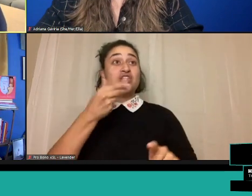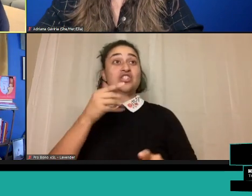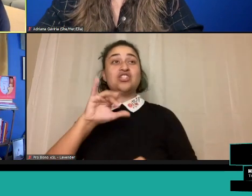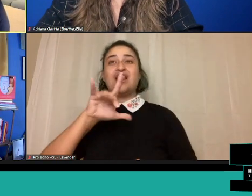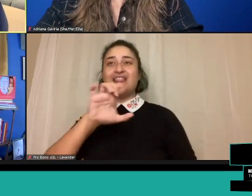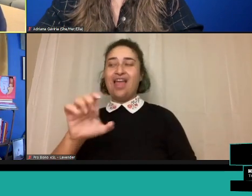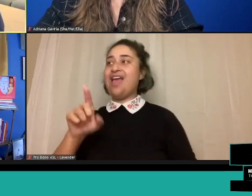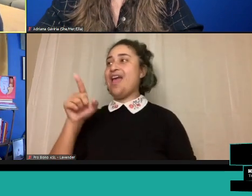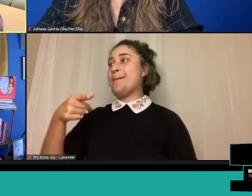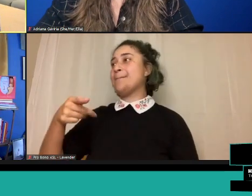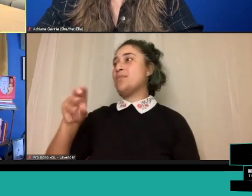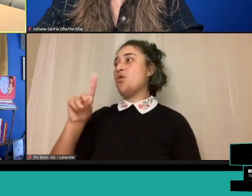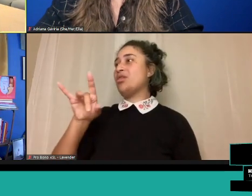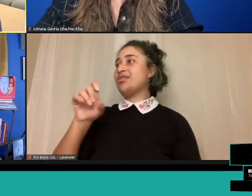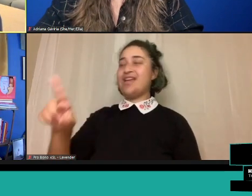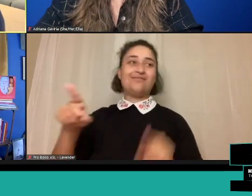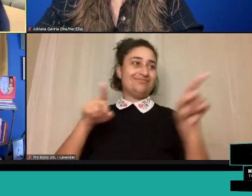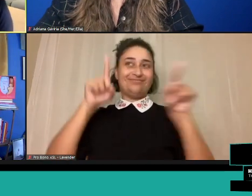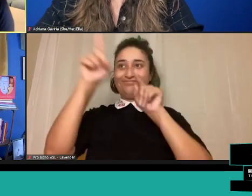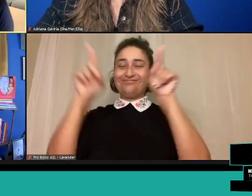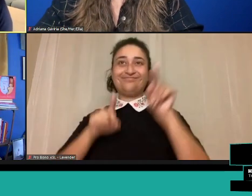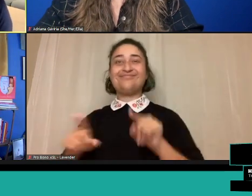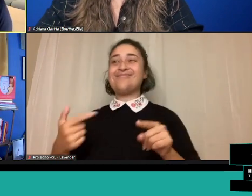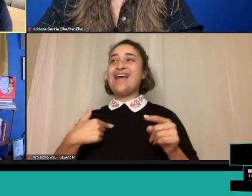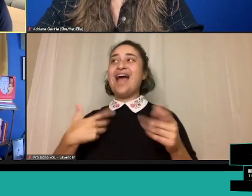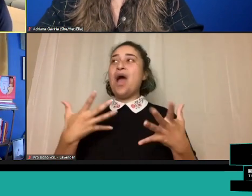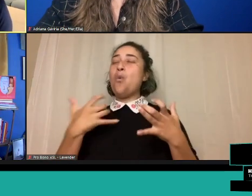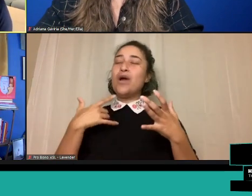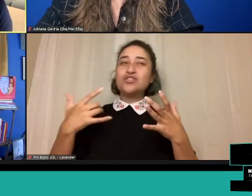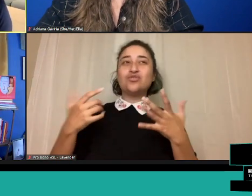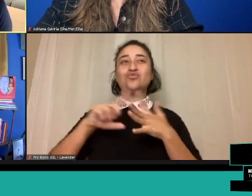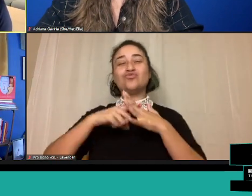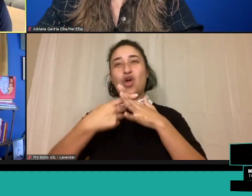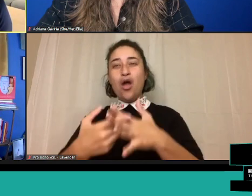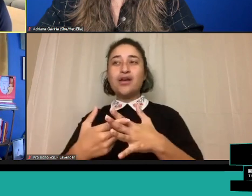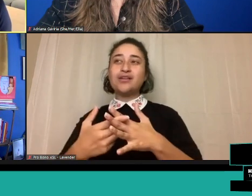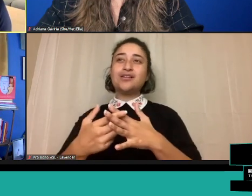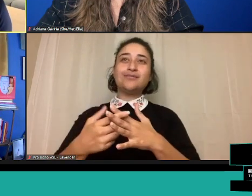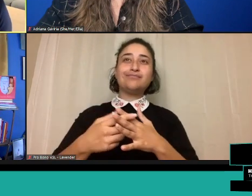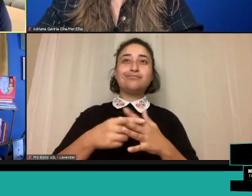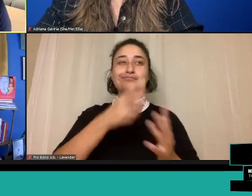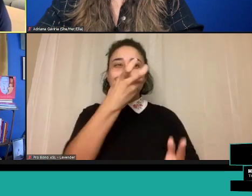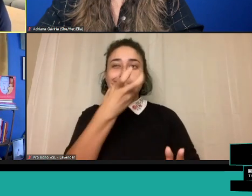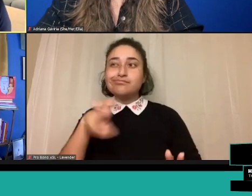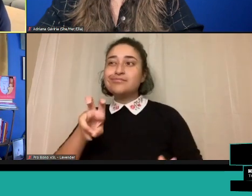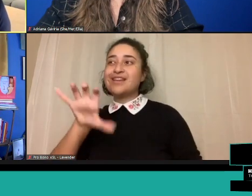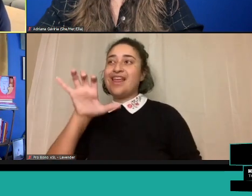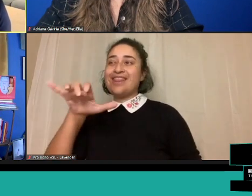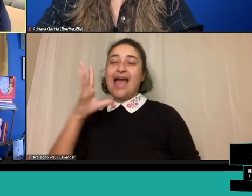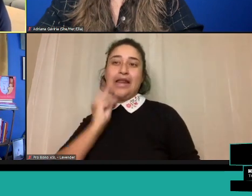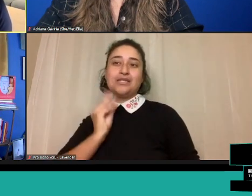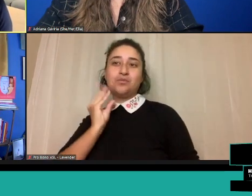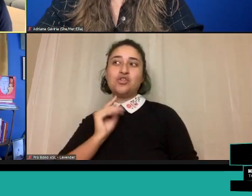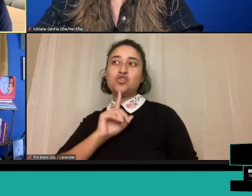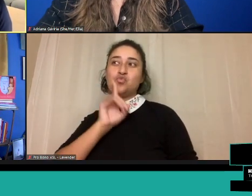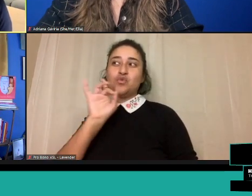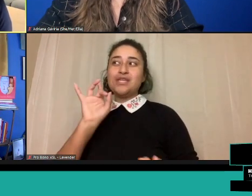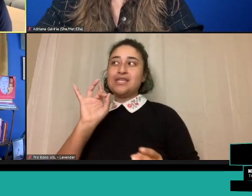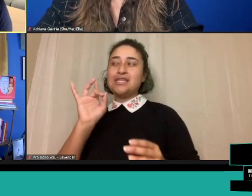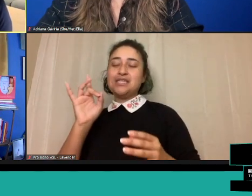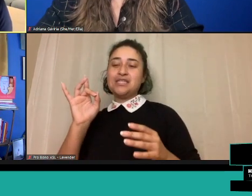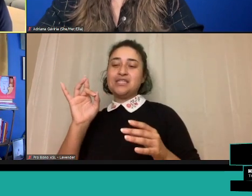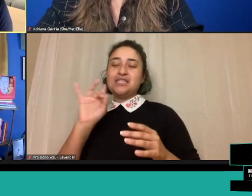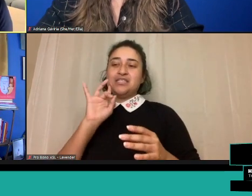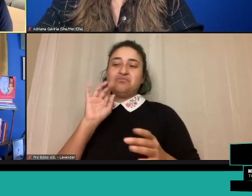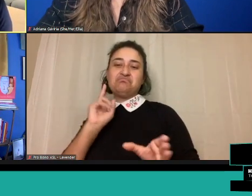And in this role, I would like to sort of move into that realm, and really sort of stepping into my power,